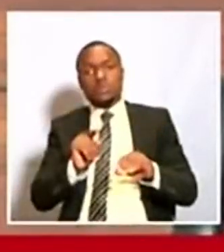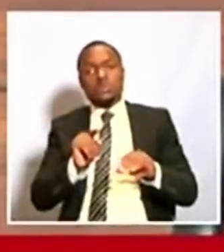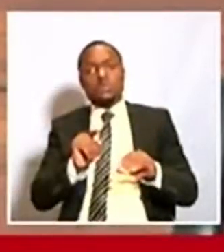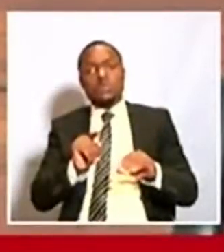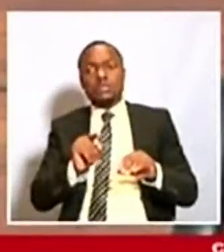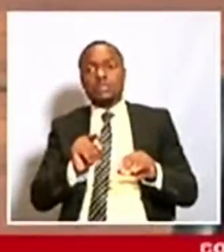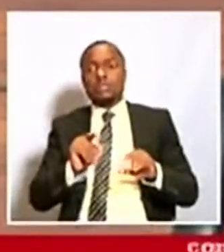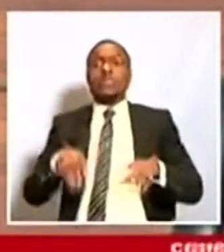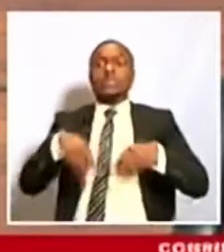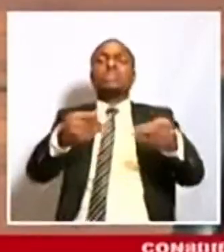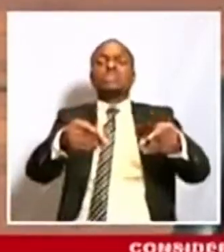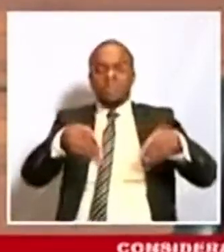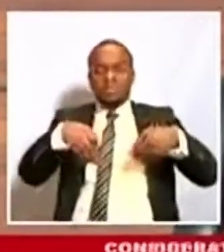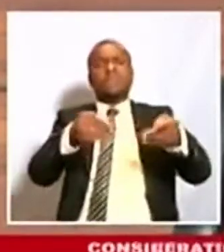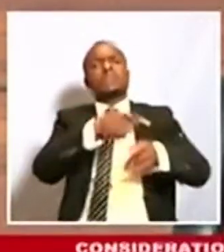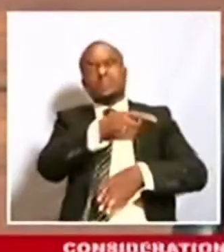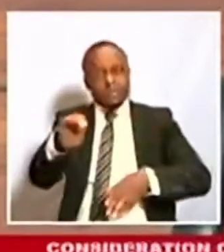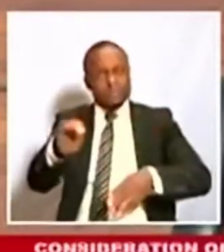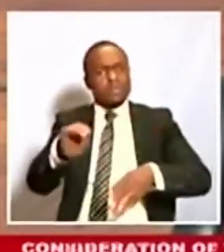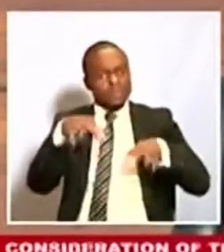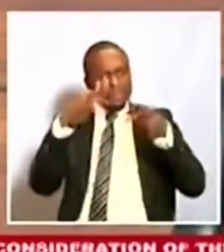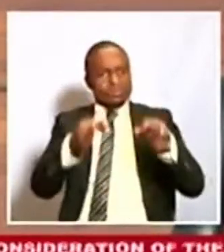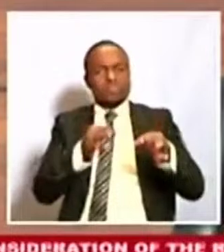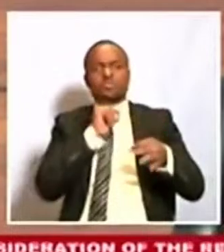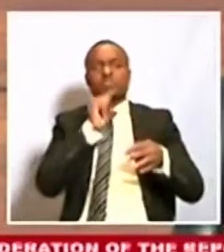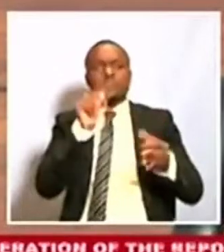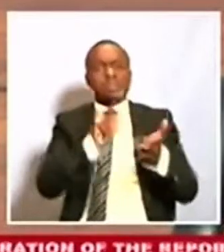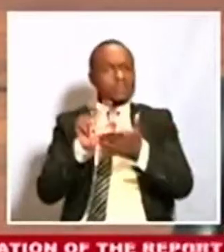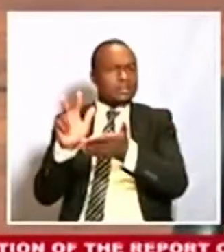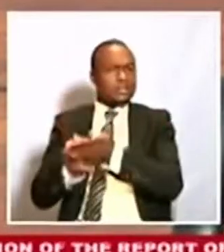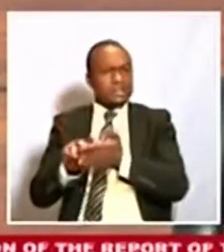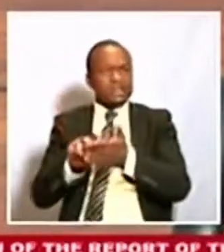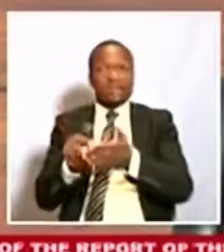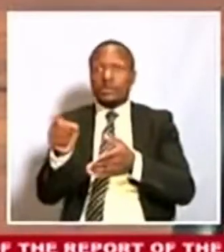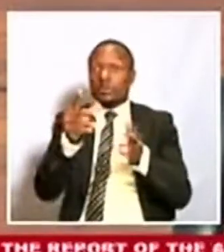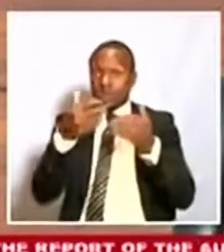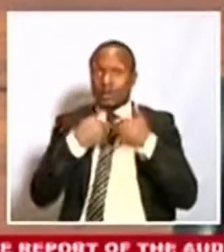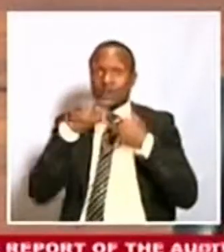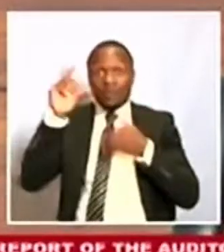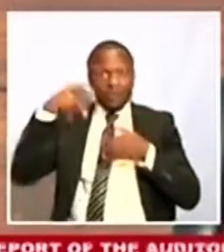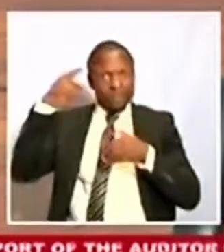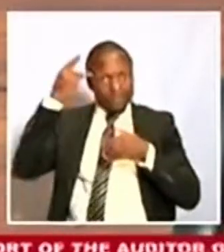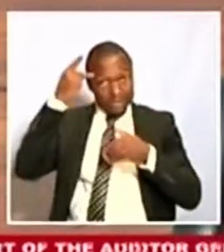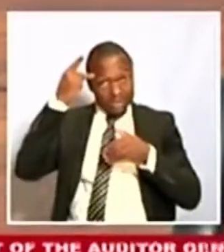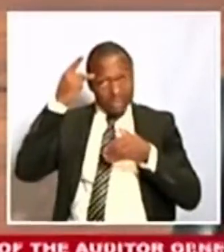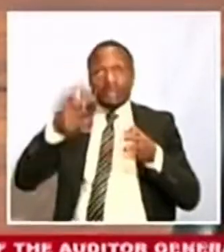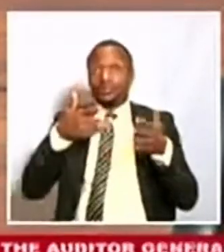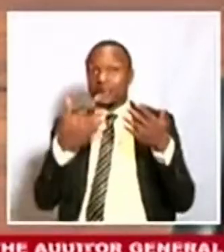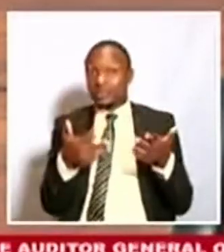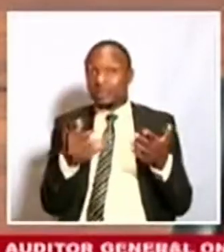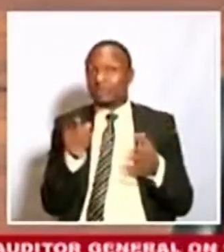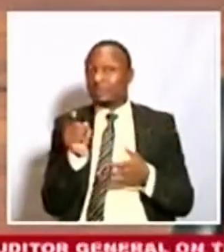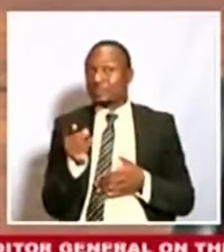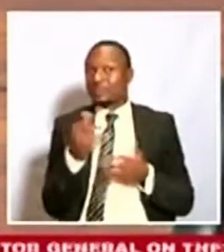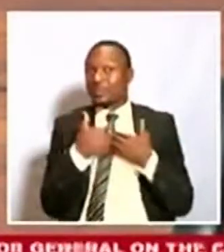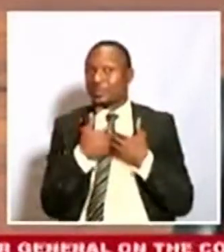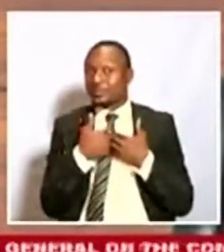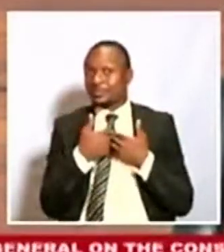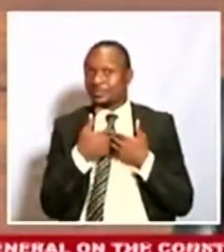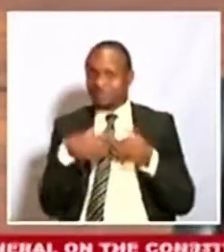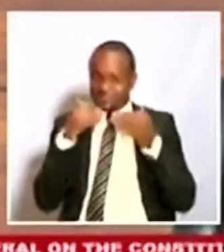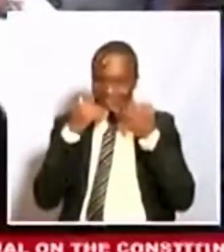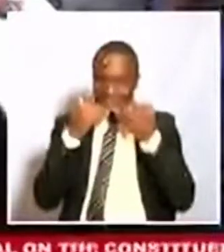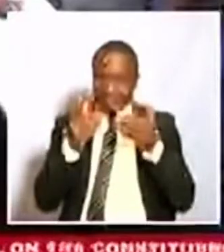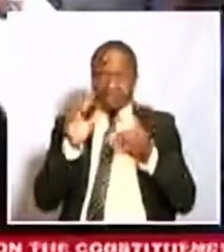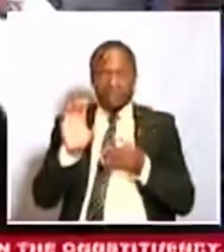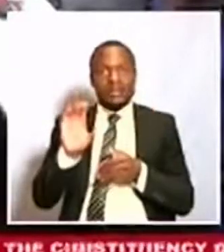documents, just to give them, even if they have not been signed? Do you have such an invisible political hand? Thank you.